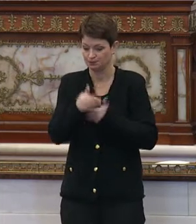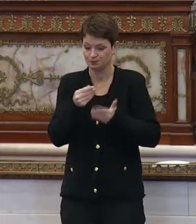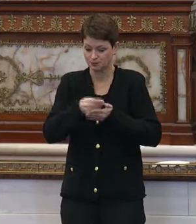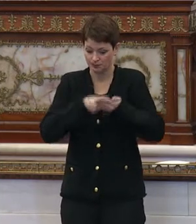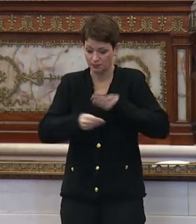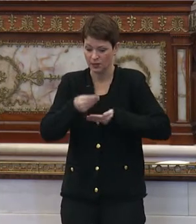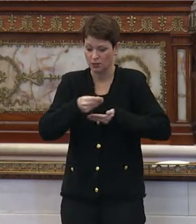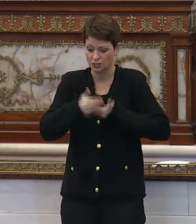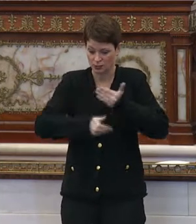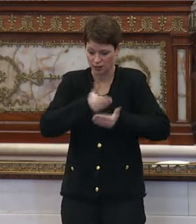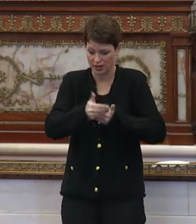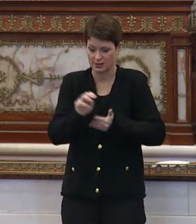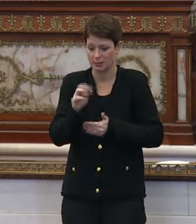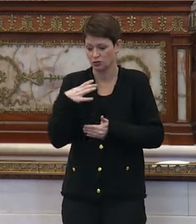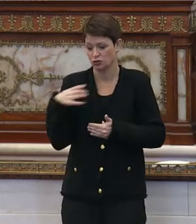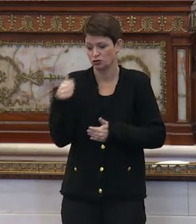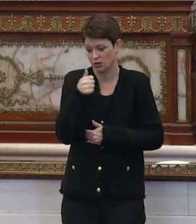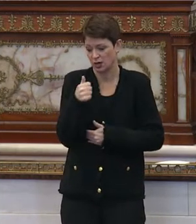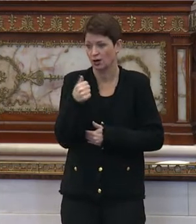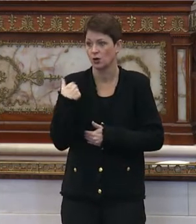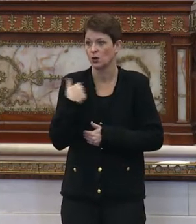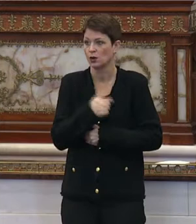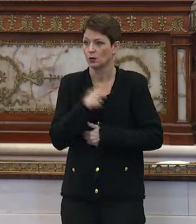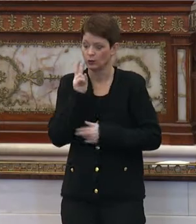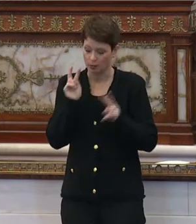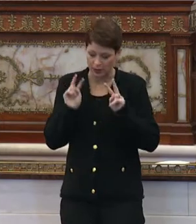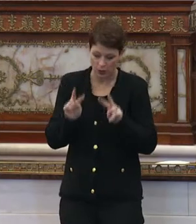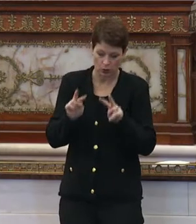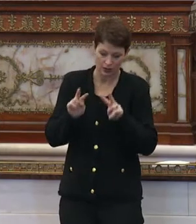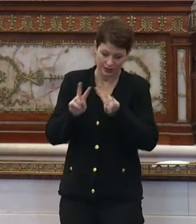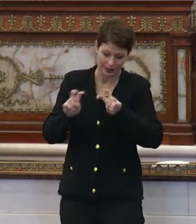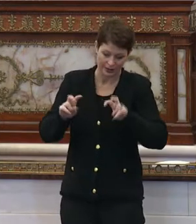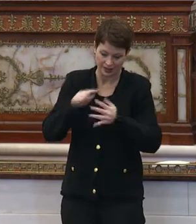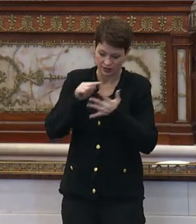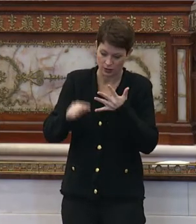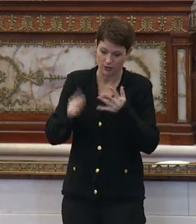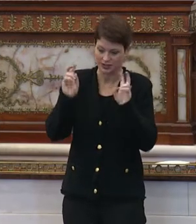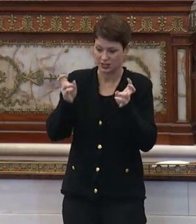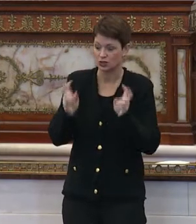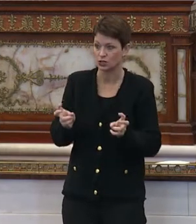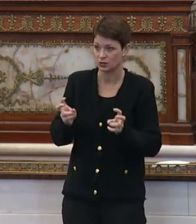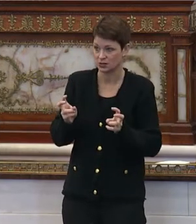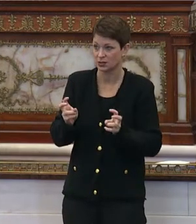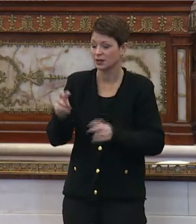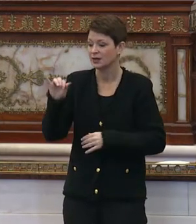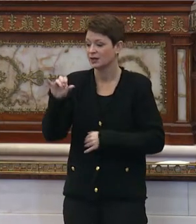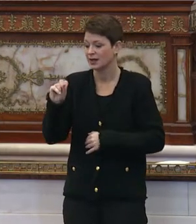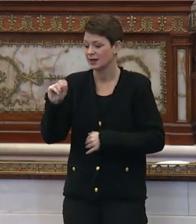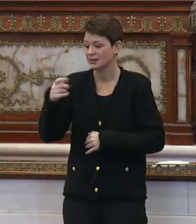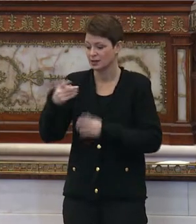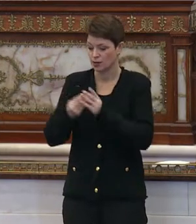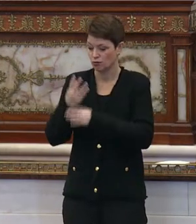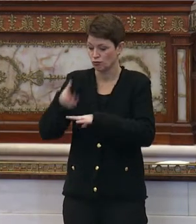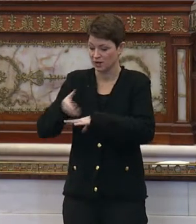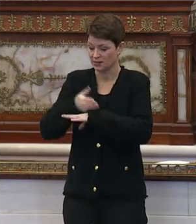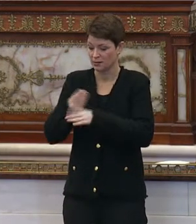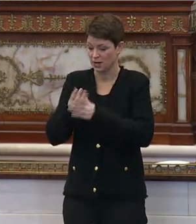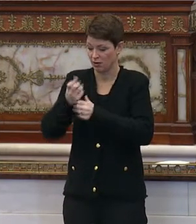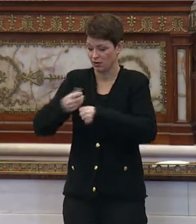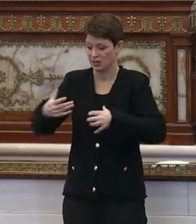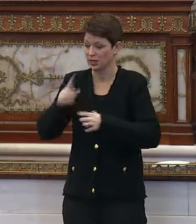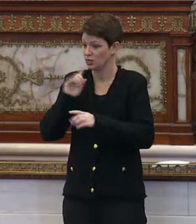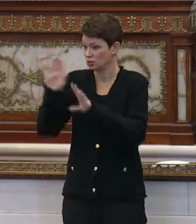budget process, Mr. Chairman, we will be looking at those kinds of issues. Yes, prosperity is good, but it has